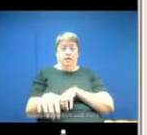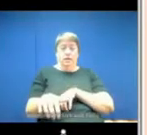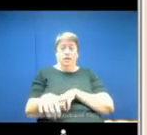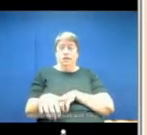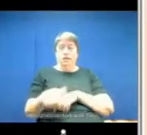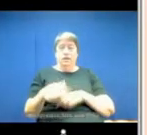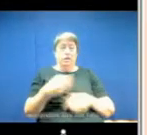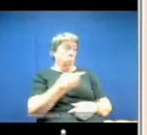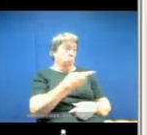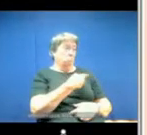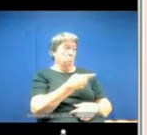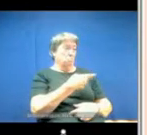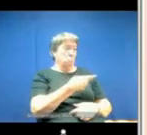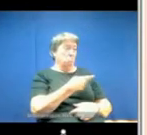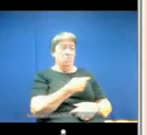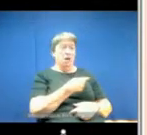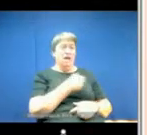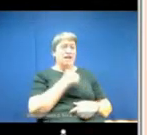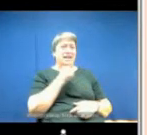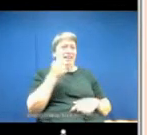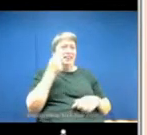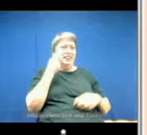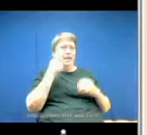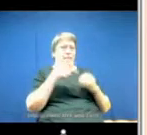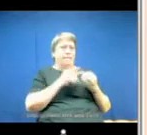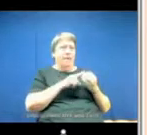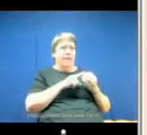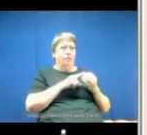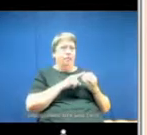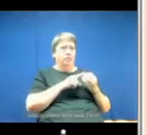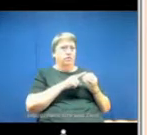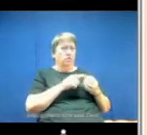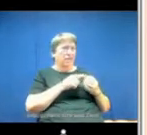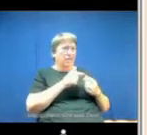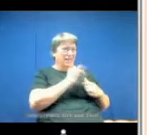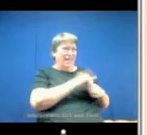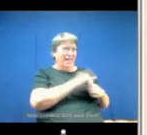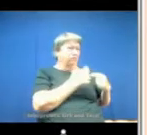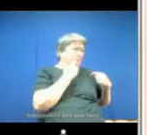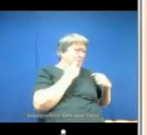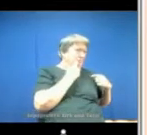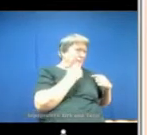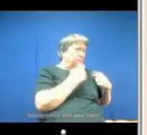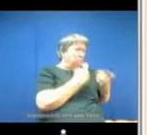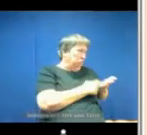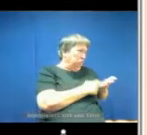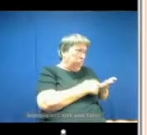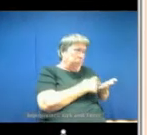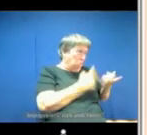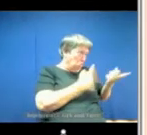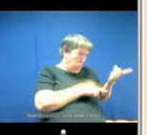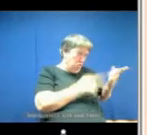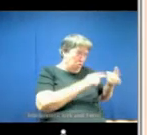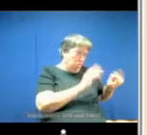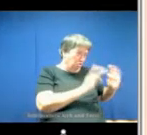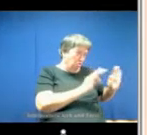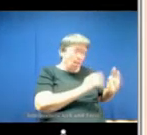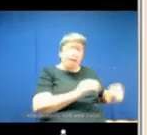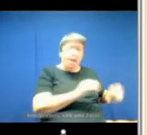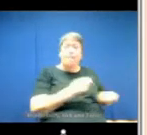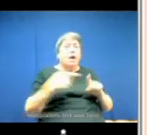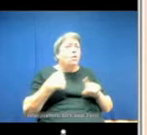us thought to make a record of what that conversation looked like or what had happened while we were off the